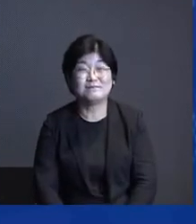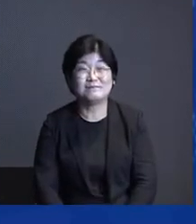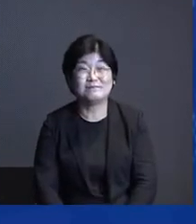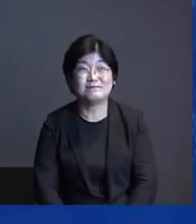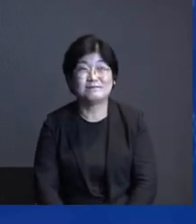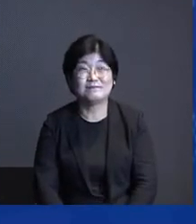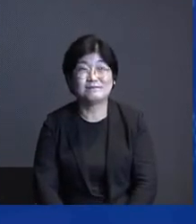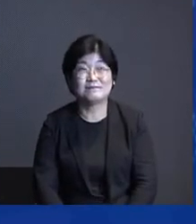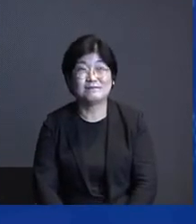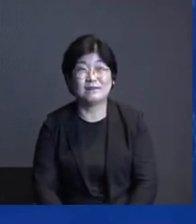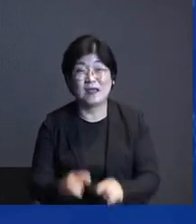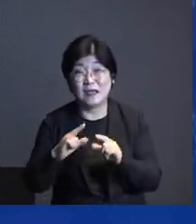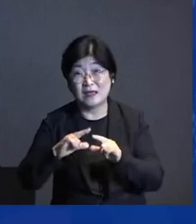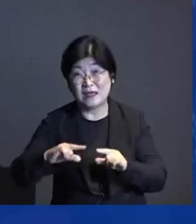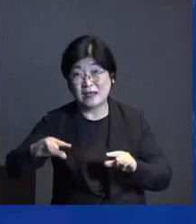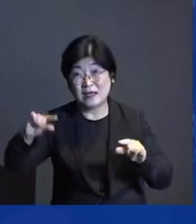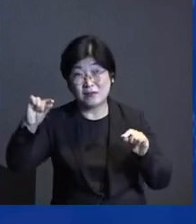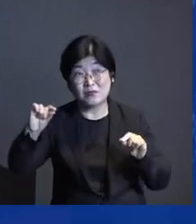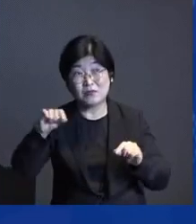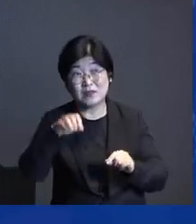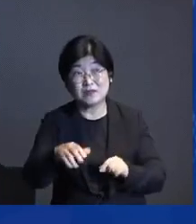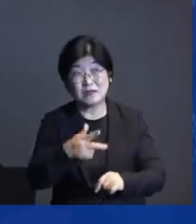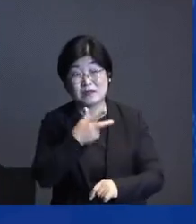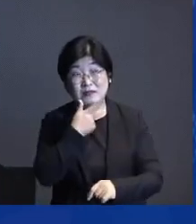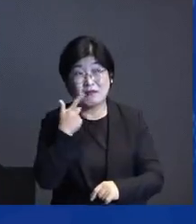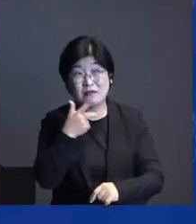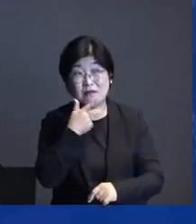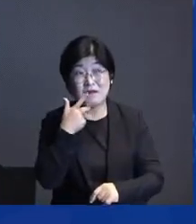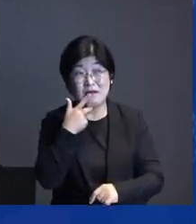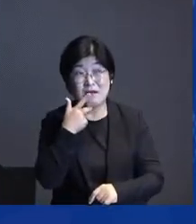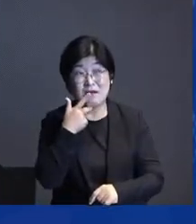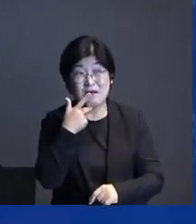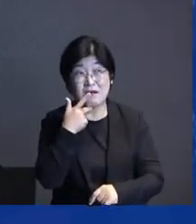to English. So, yes.